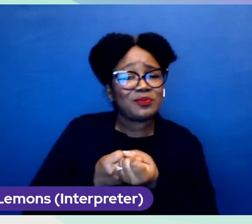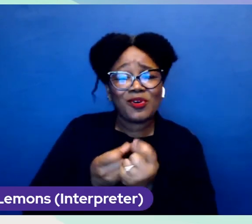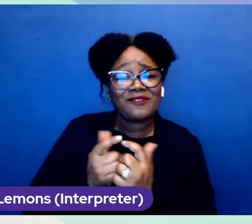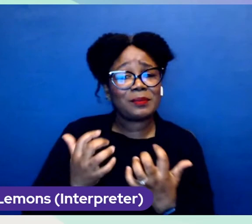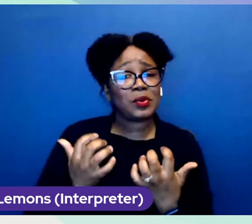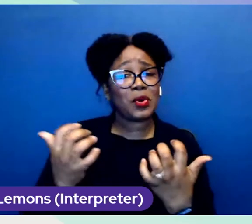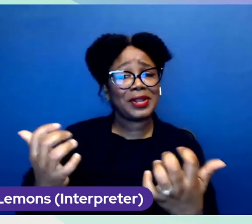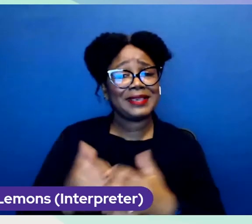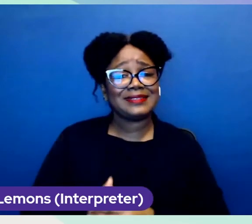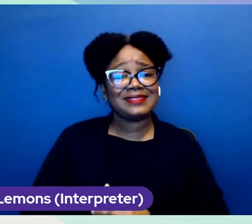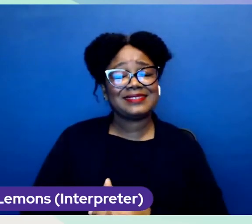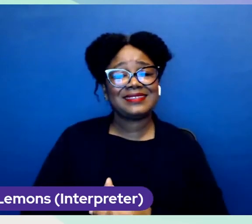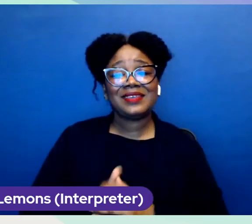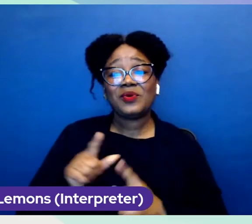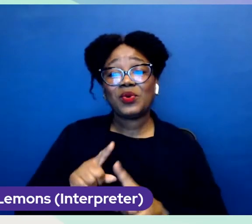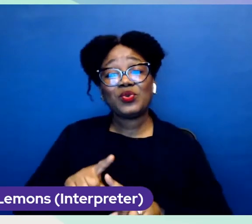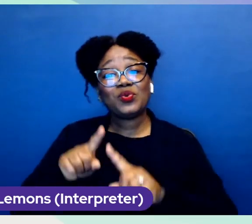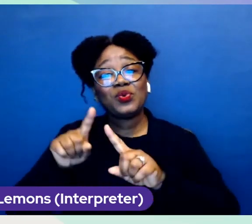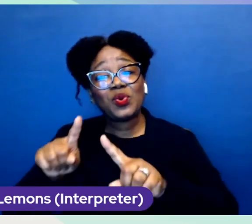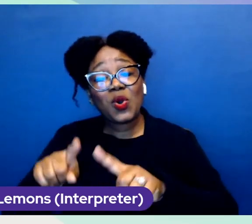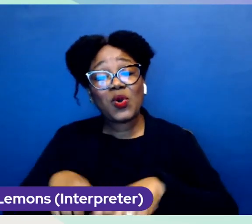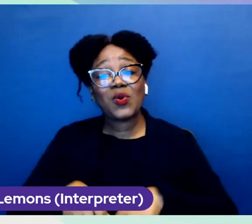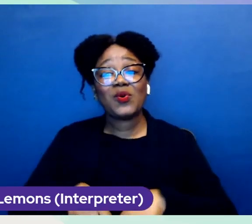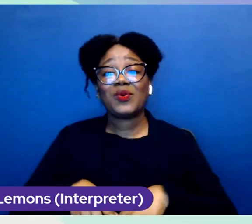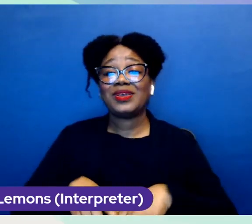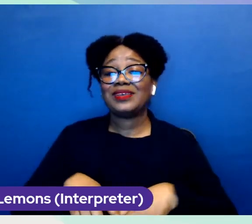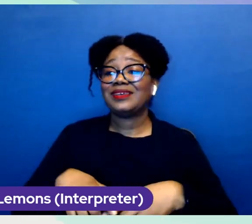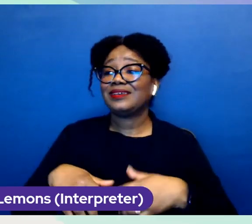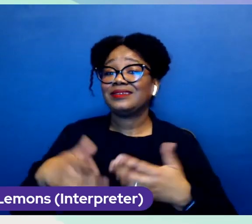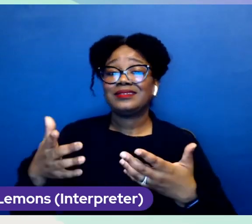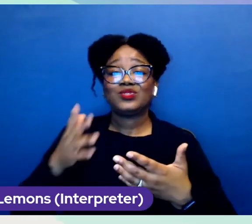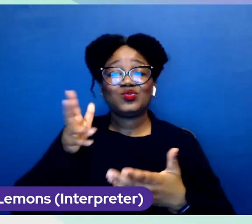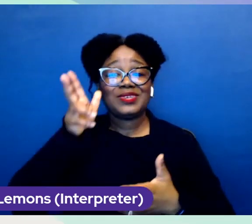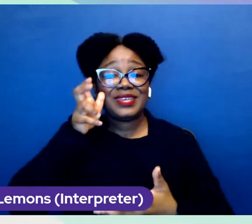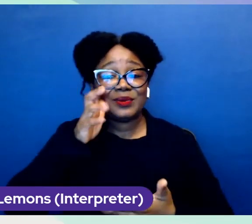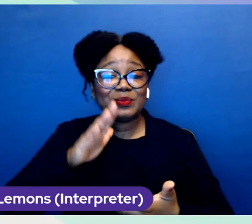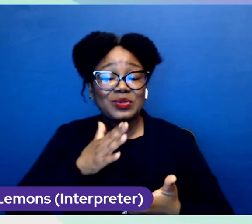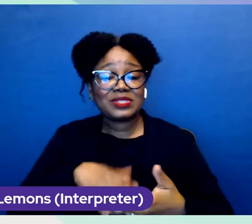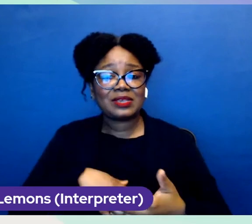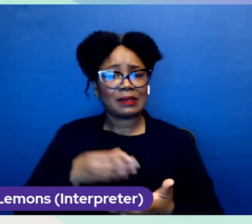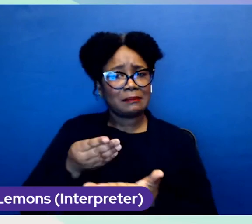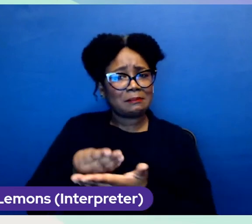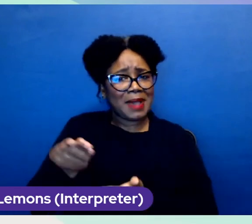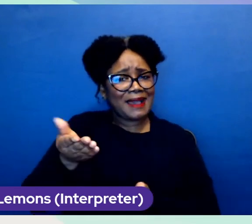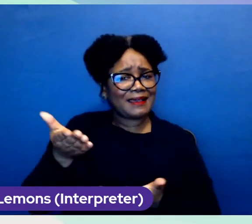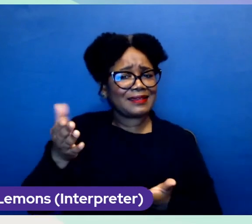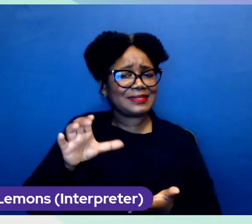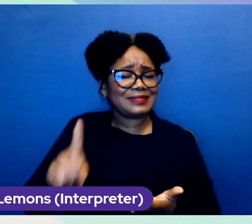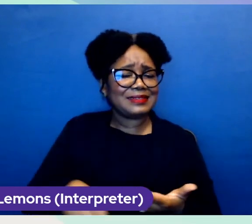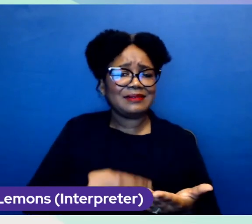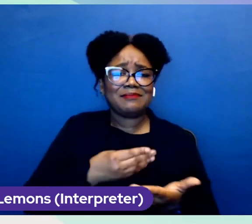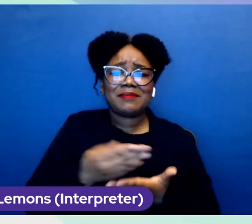artist, buy merchandise, buy their music, you know, listen to their music, share their music, because through this, you know, you share